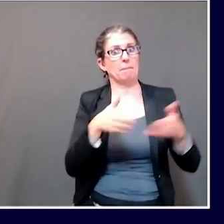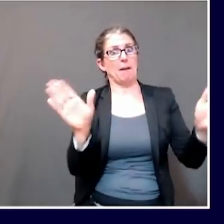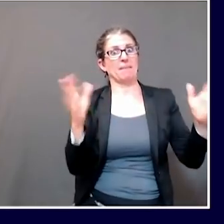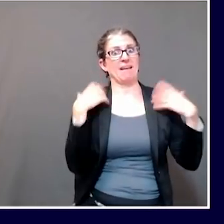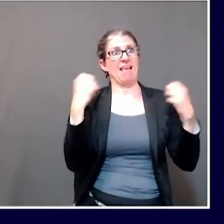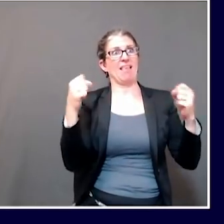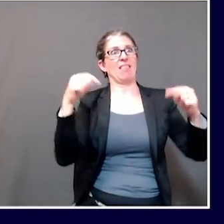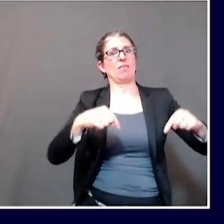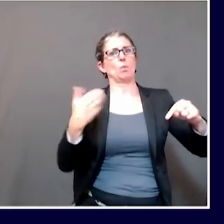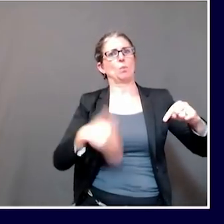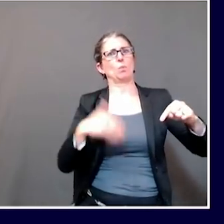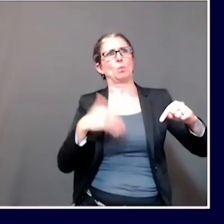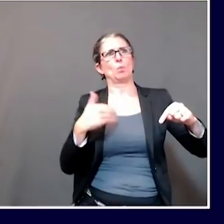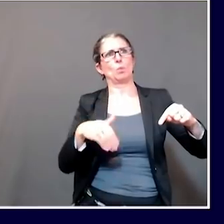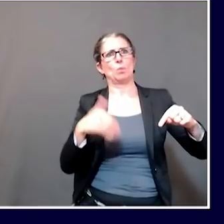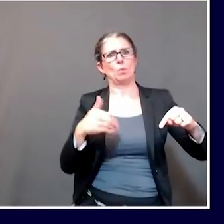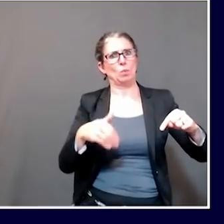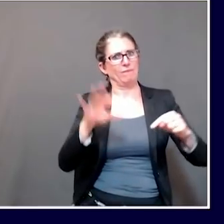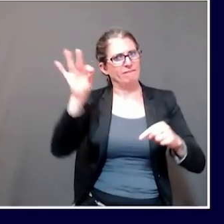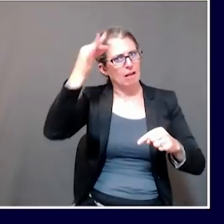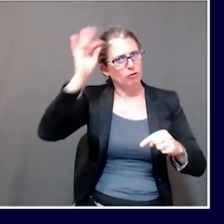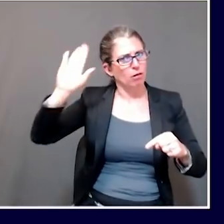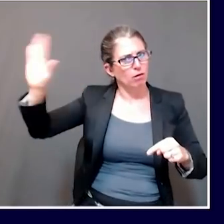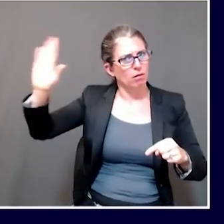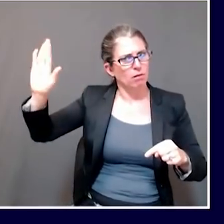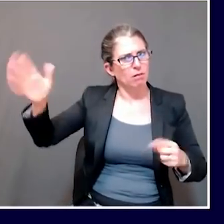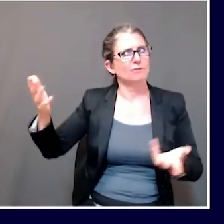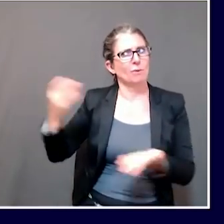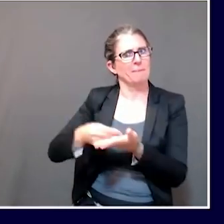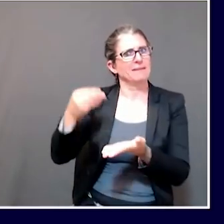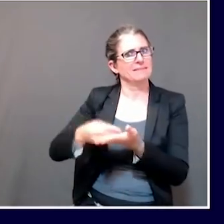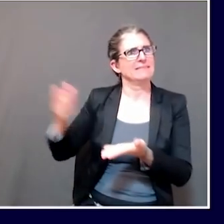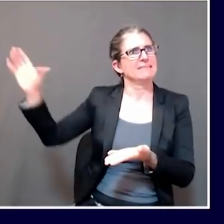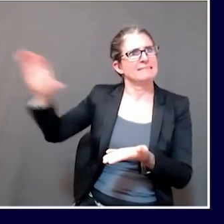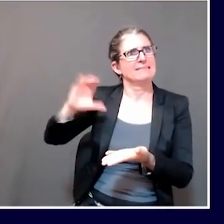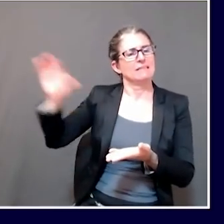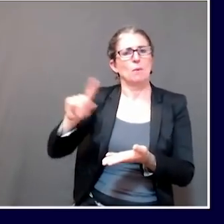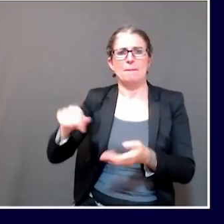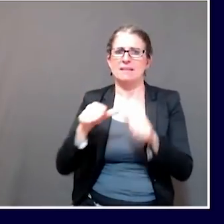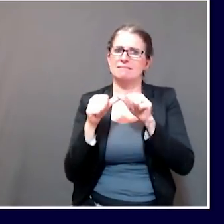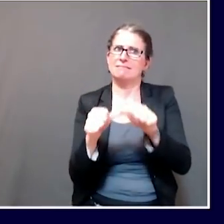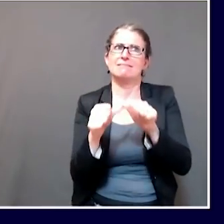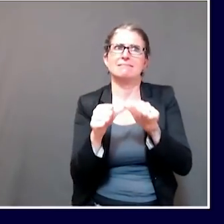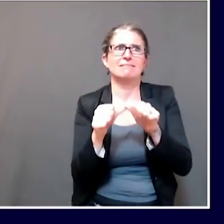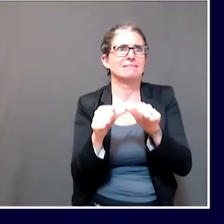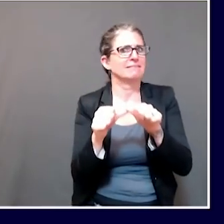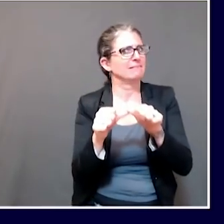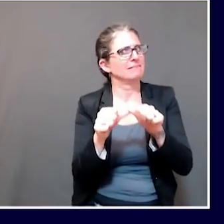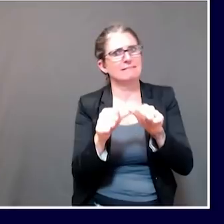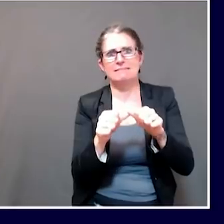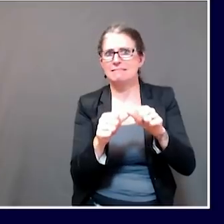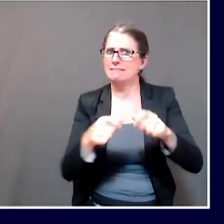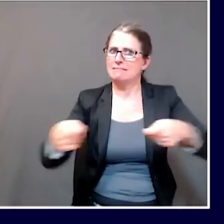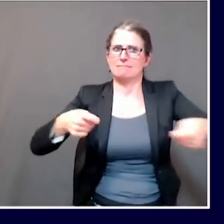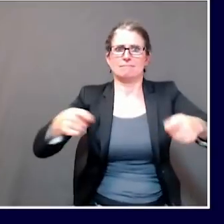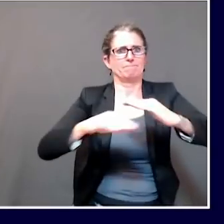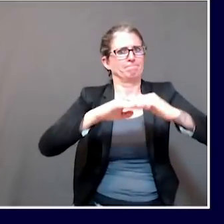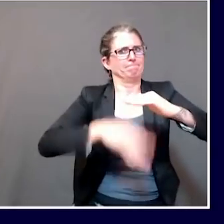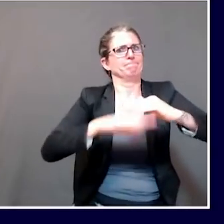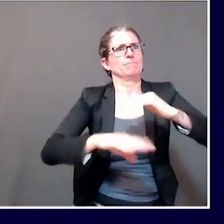least as to the public health aspects of sustaining the COVID response, federal assistance will continue to be necessary throughout